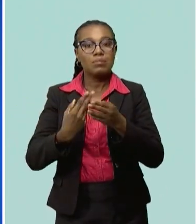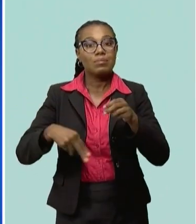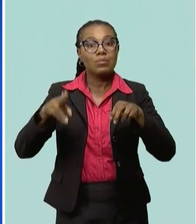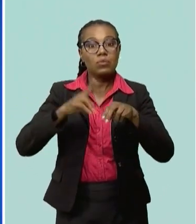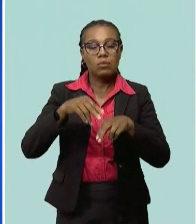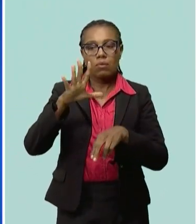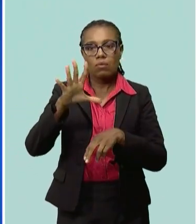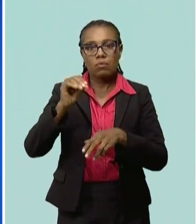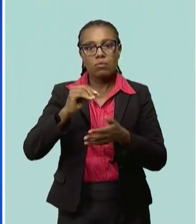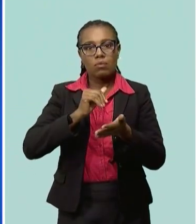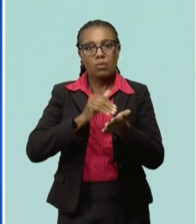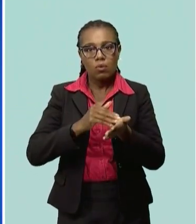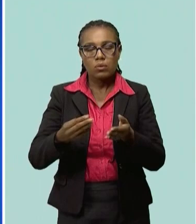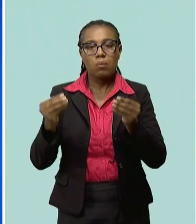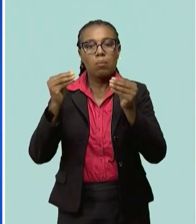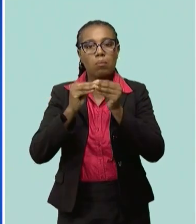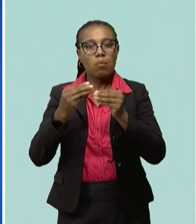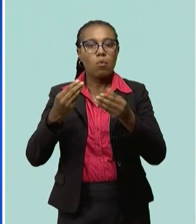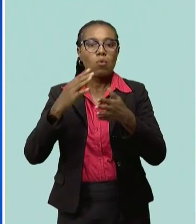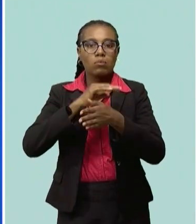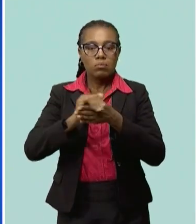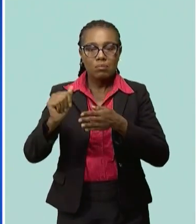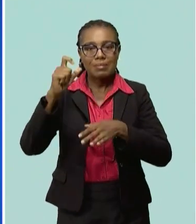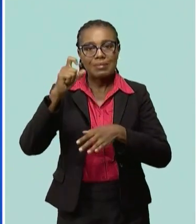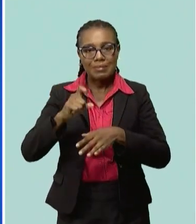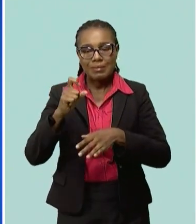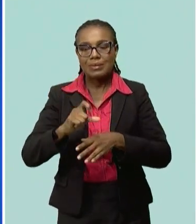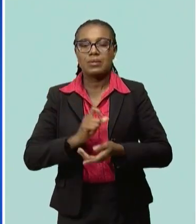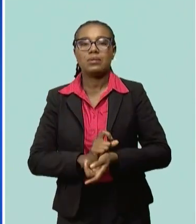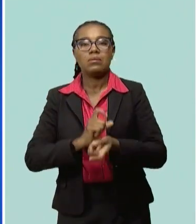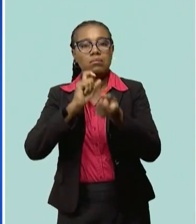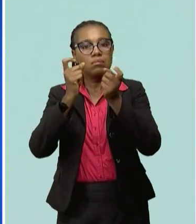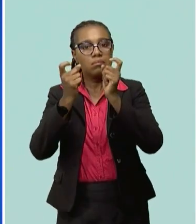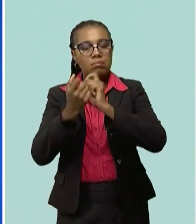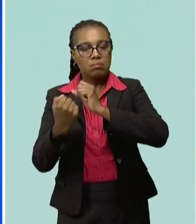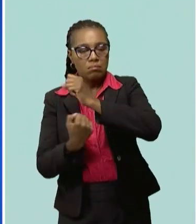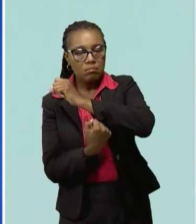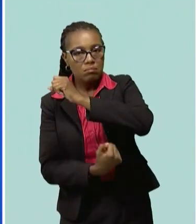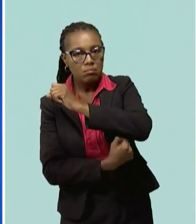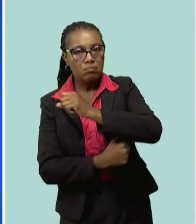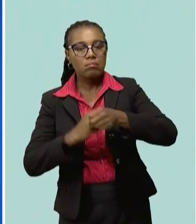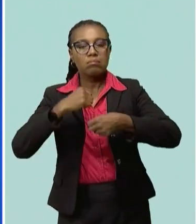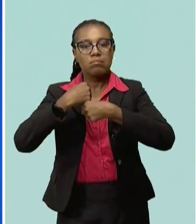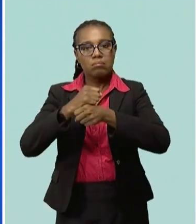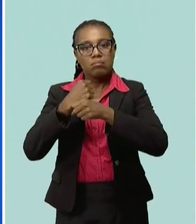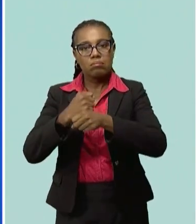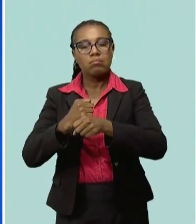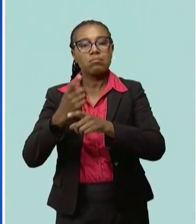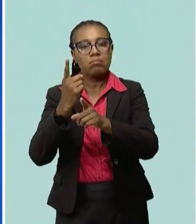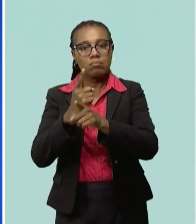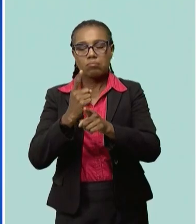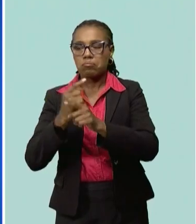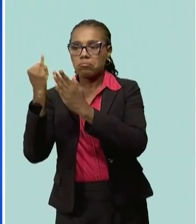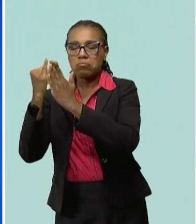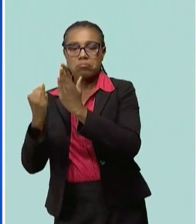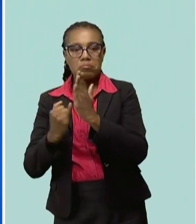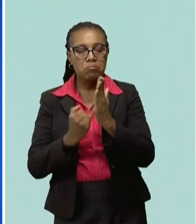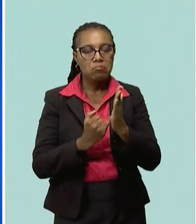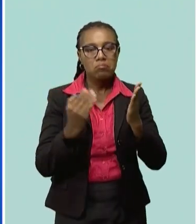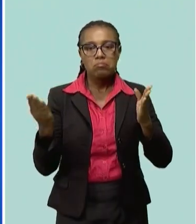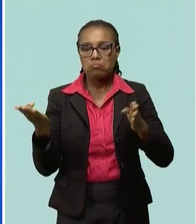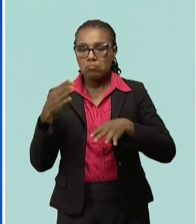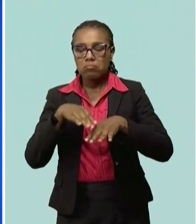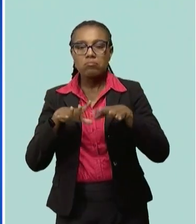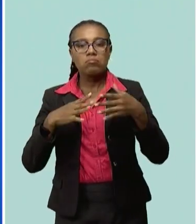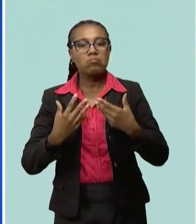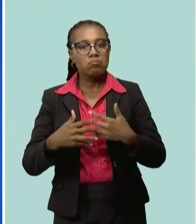$50,000 extra, to be able to make the necessary accommodations. And having had all of the designs put in place,